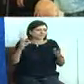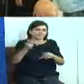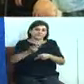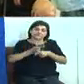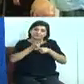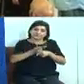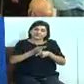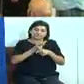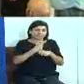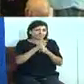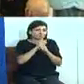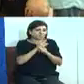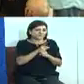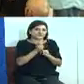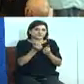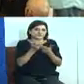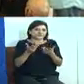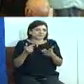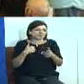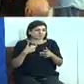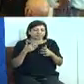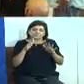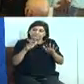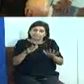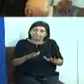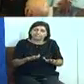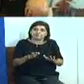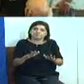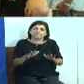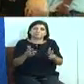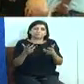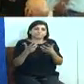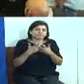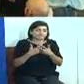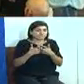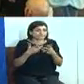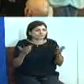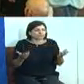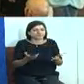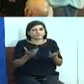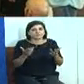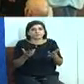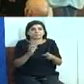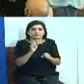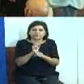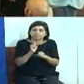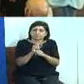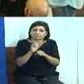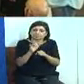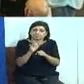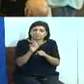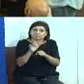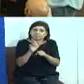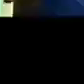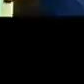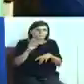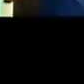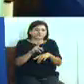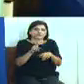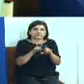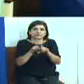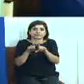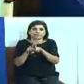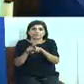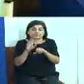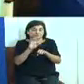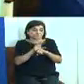making sure that everything is, I'm getting settled in, and that we are working and staying on track as a church on the